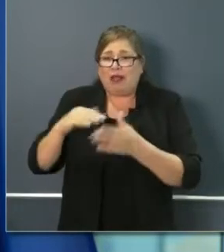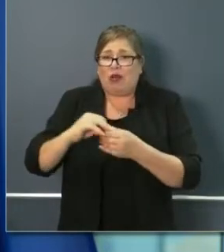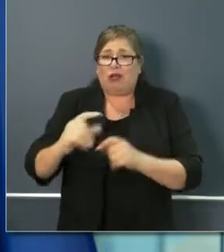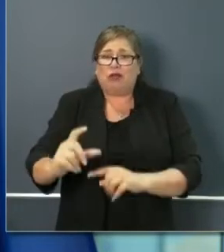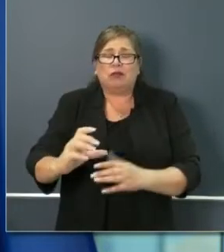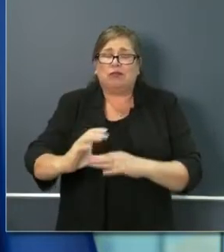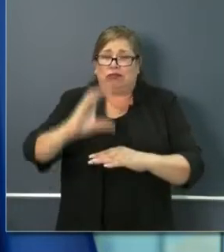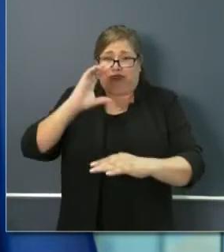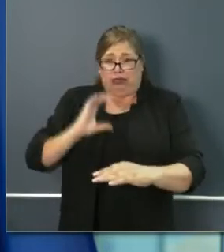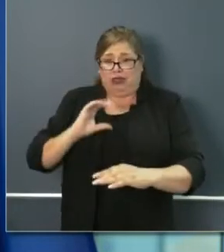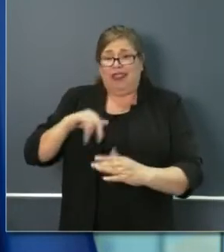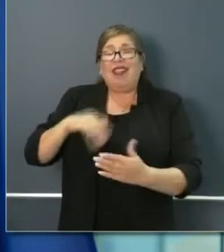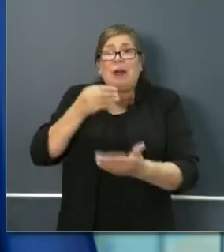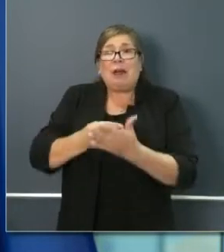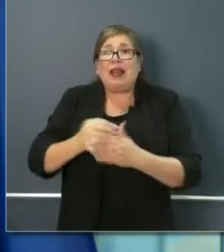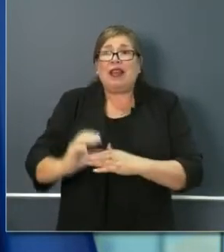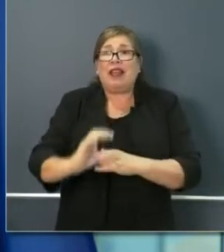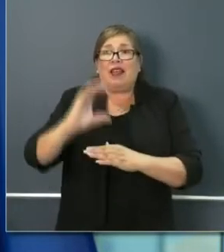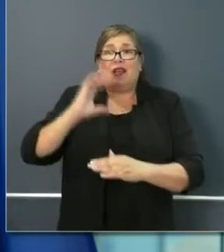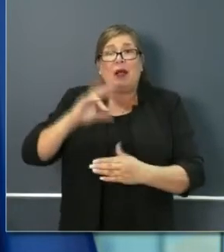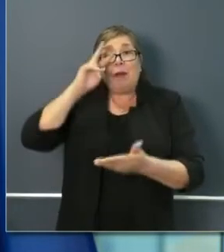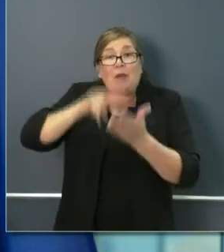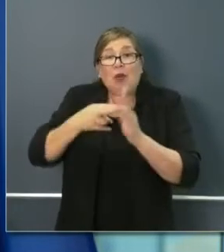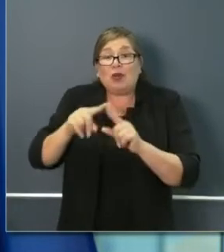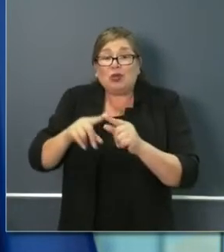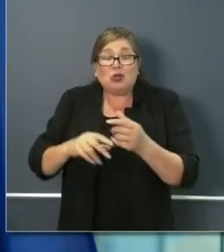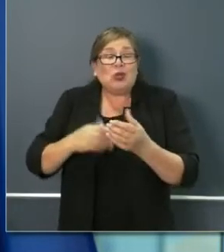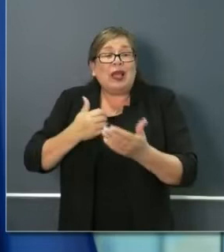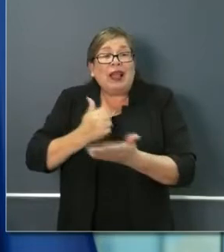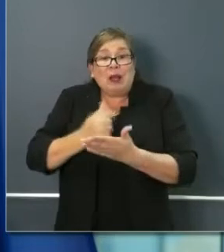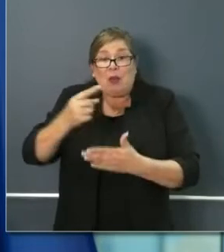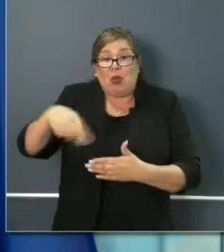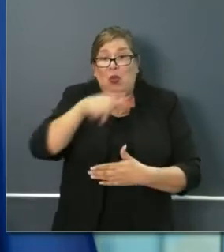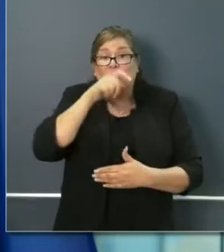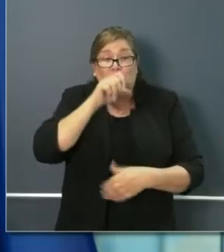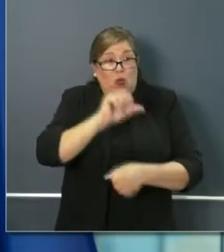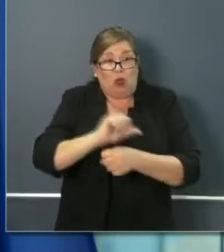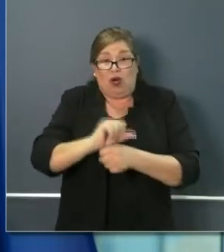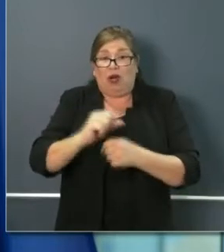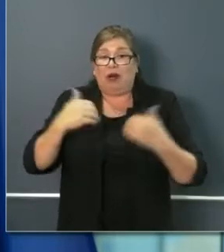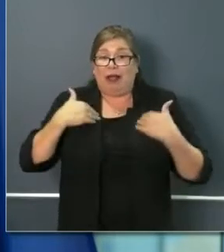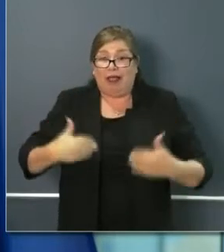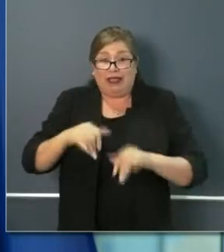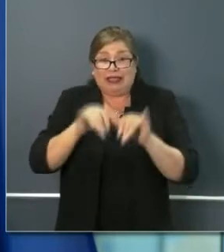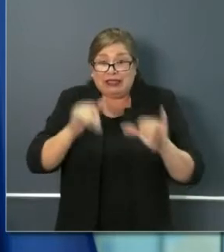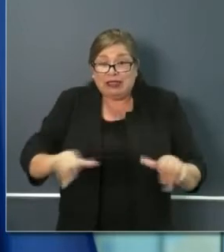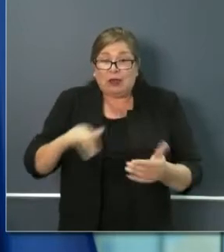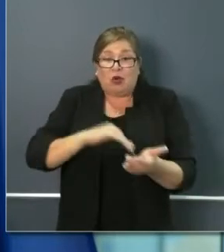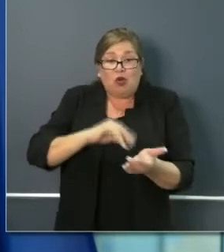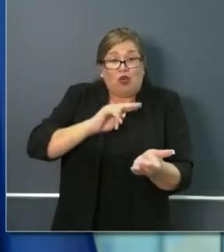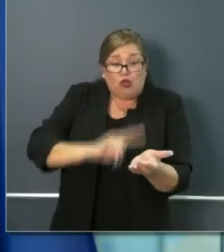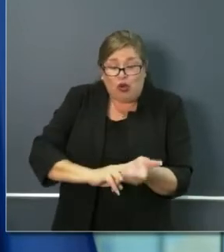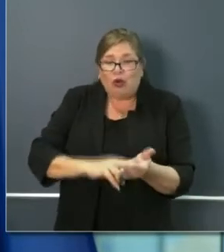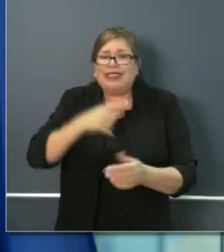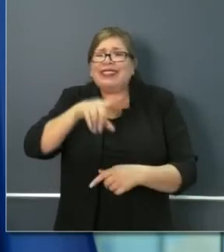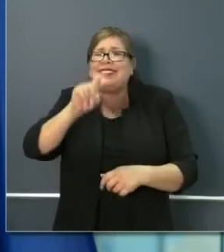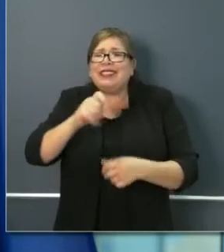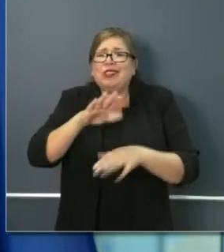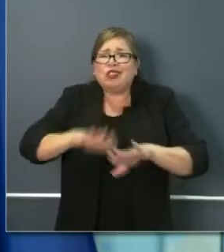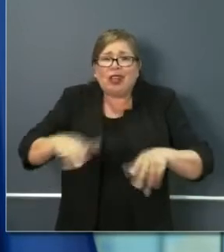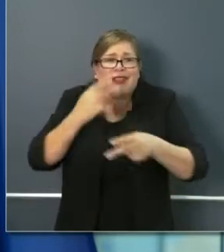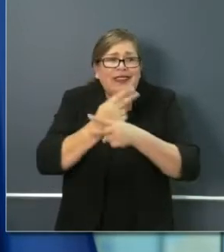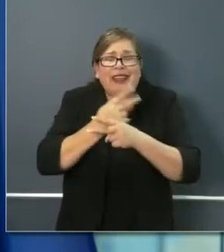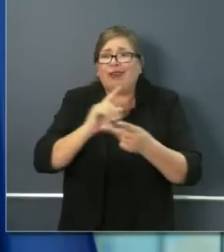for transportation, and for child care. Many of them need child care at this moment, and those dollars are